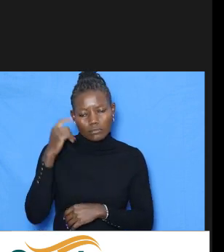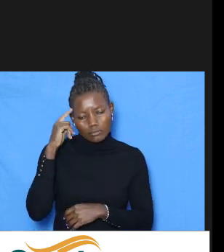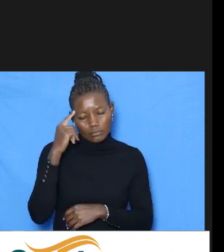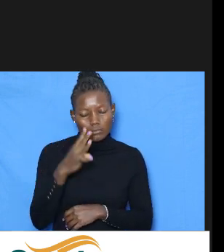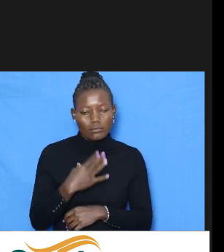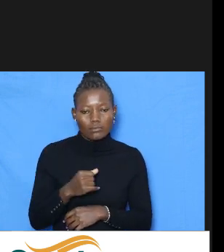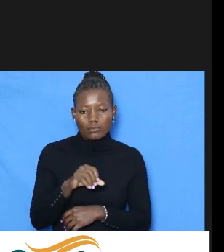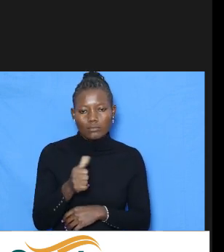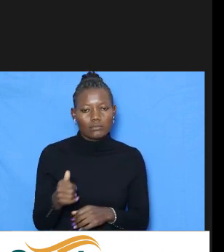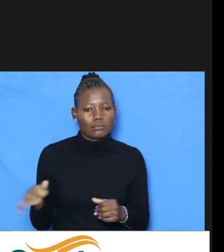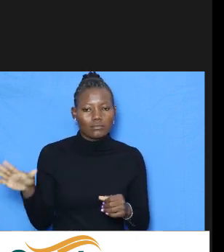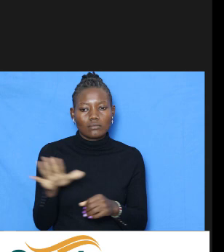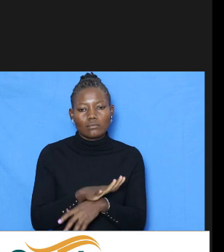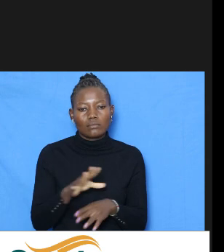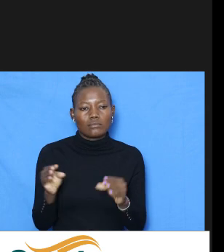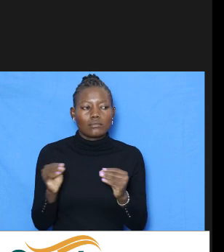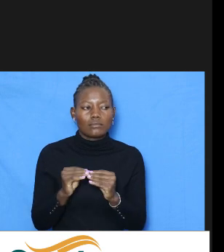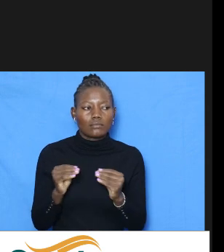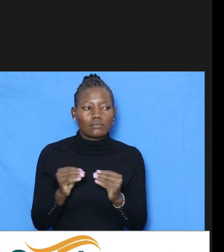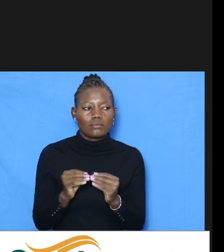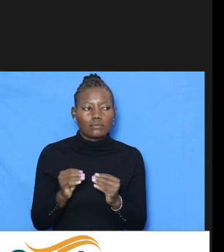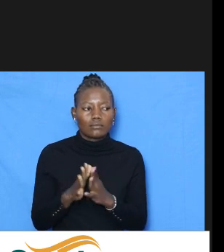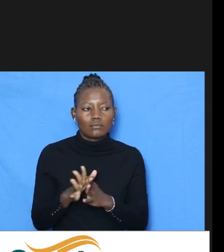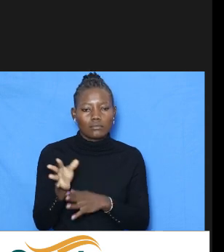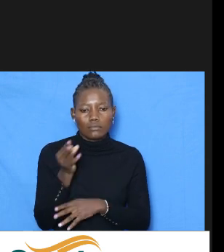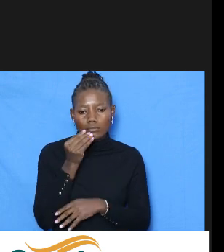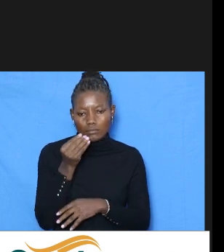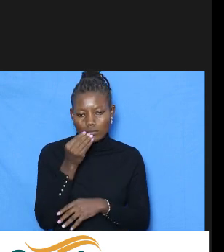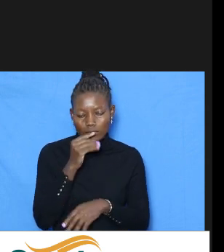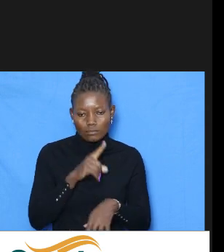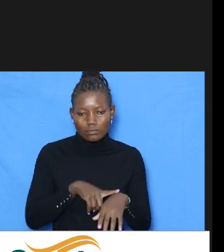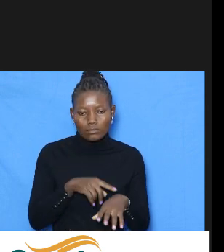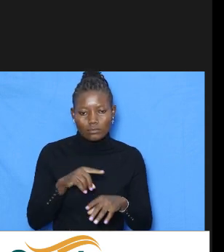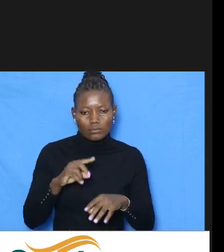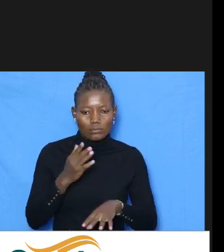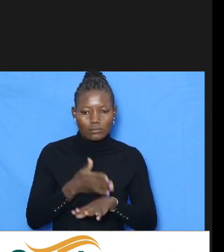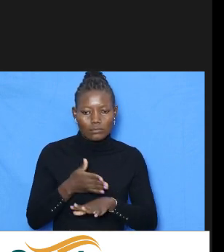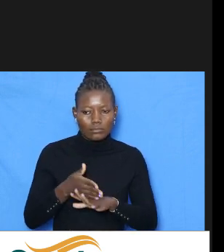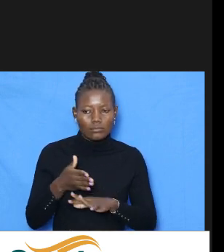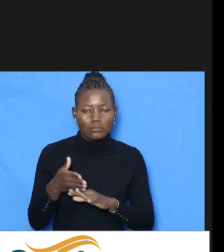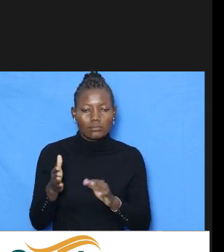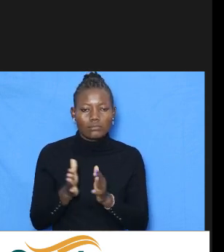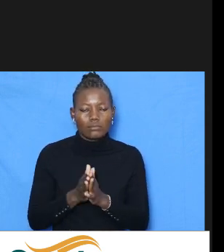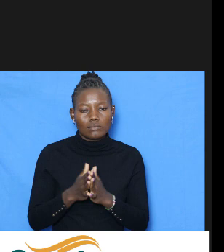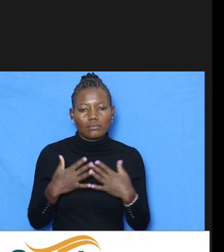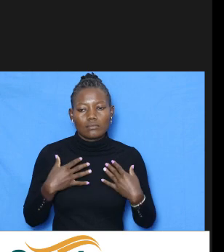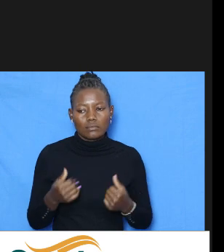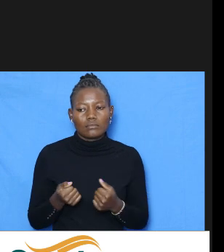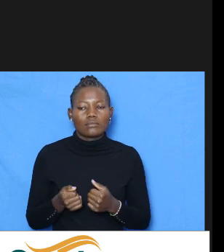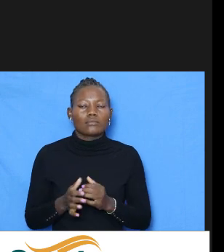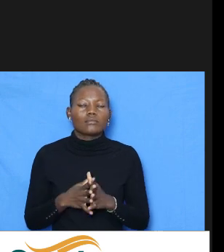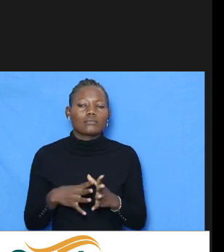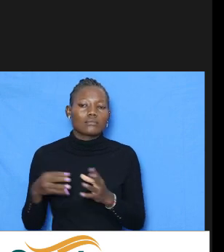webinar. So, so nutrition during injury and recovery would go again